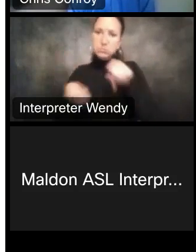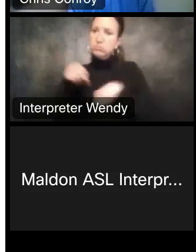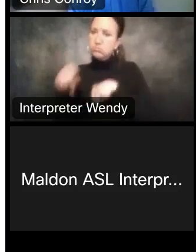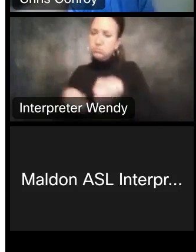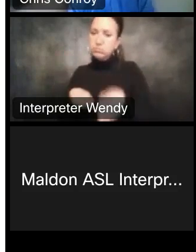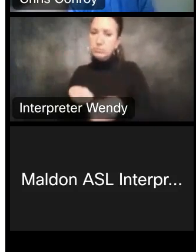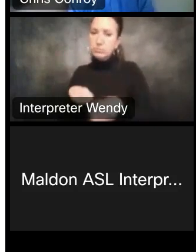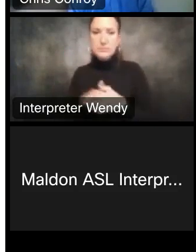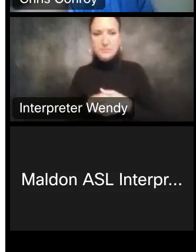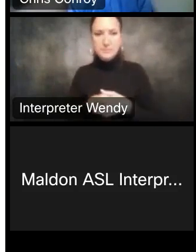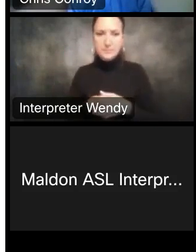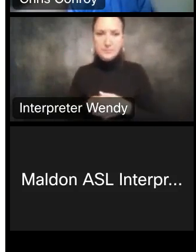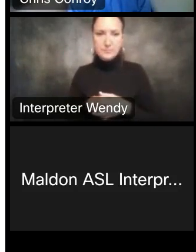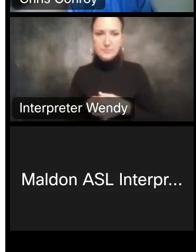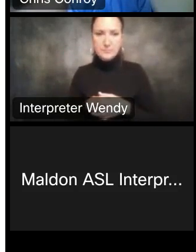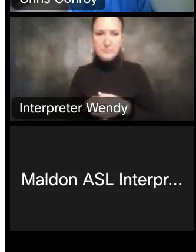slide.